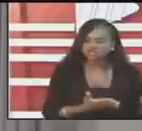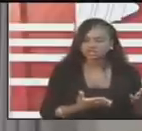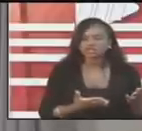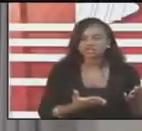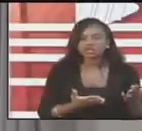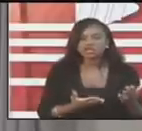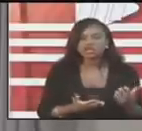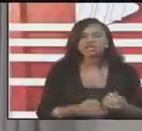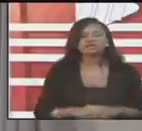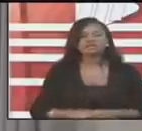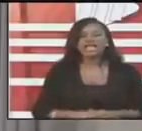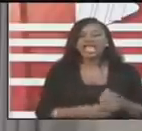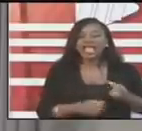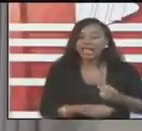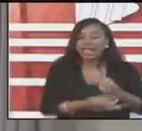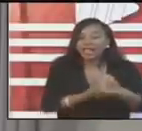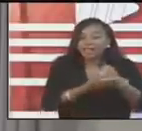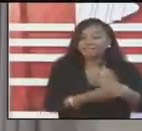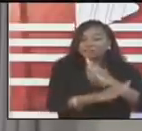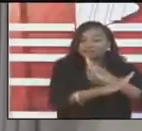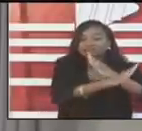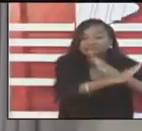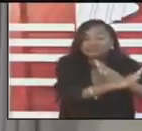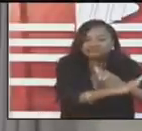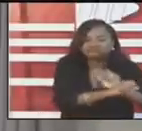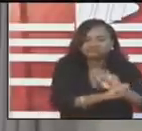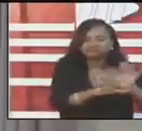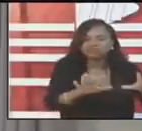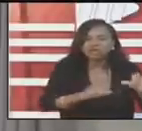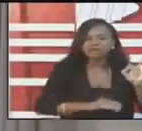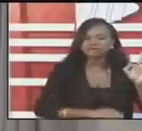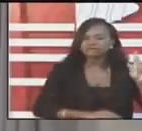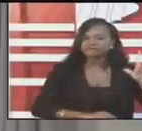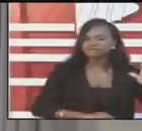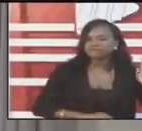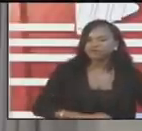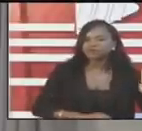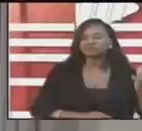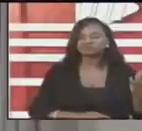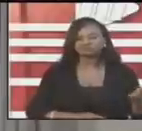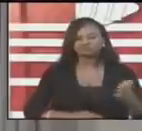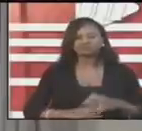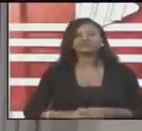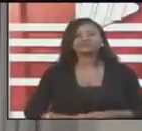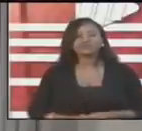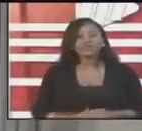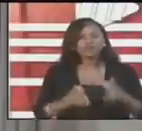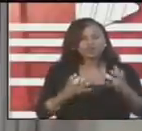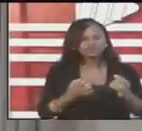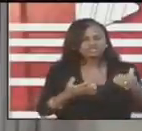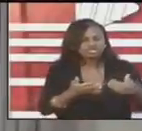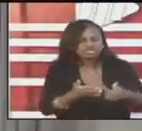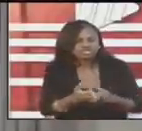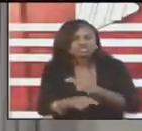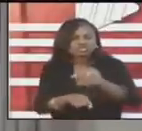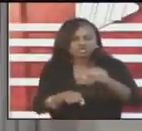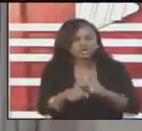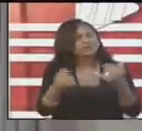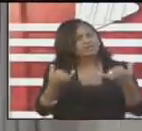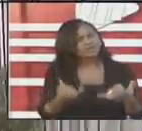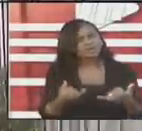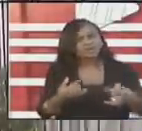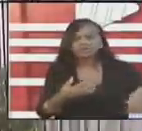our places of work, our places of business, and become part of our new culture, our new normal.